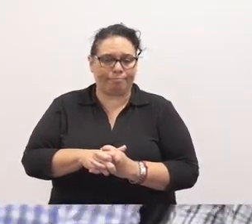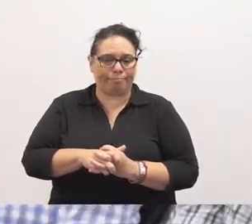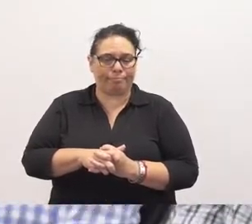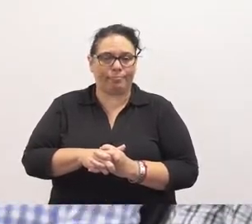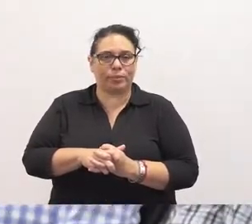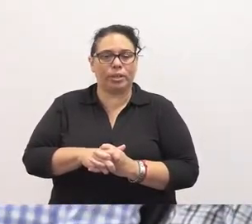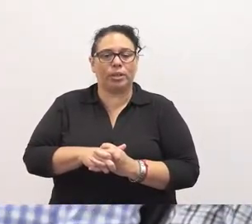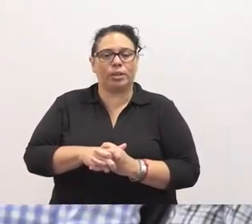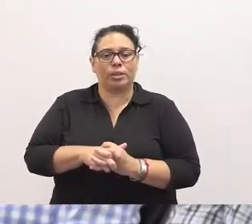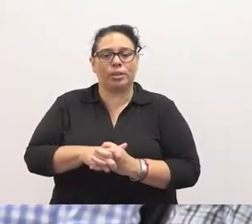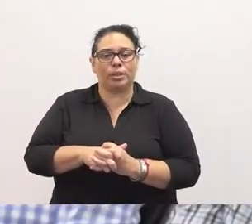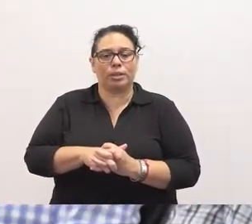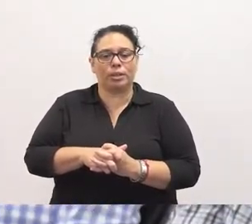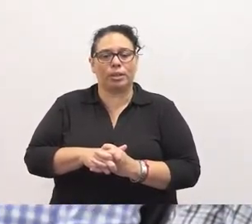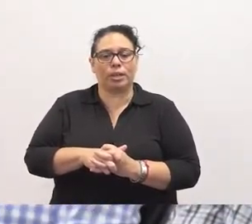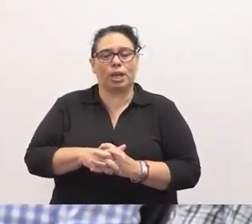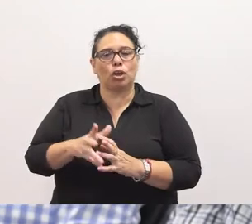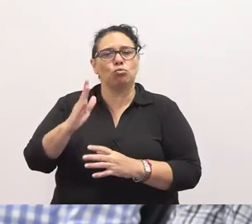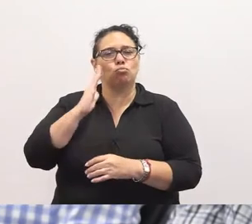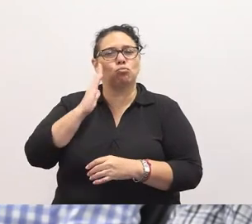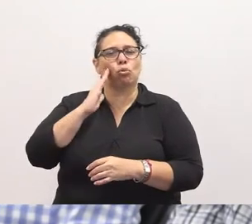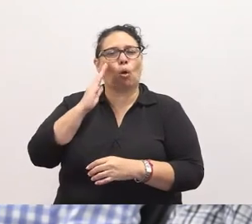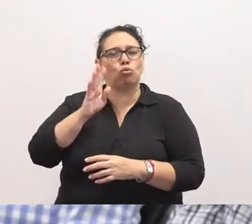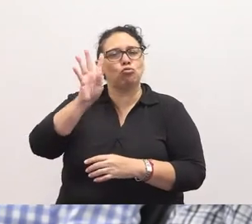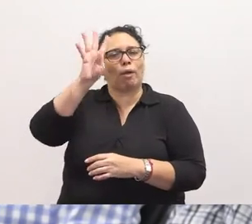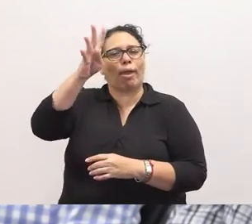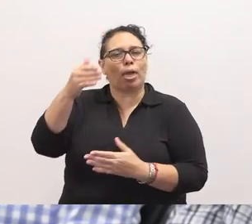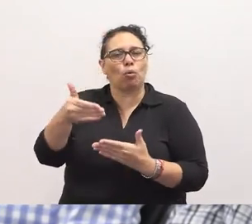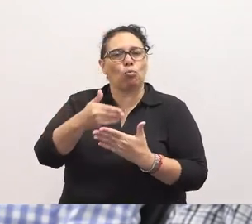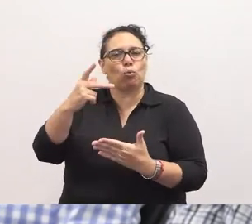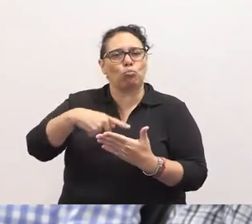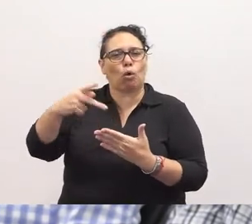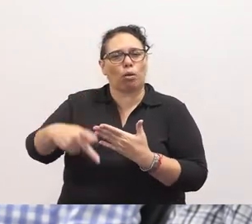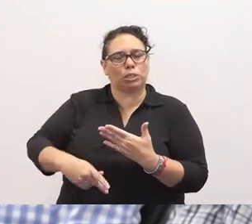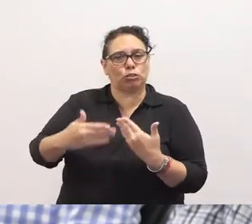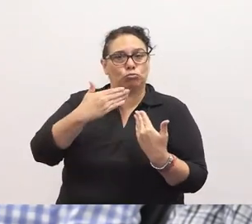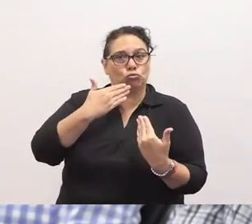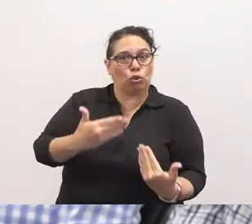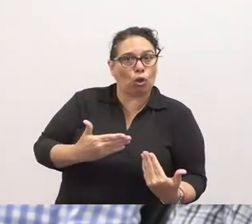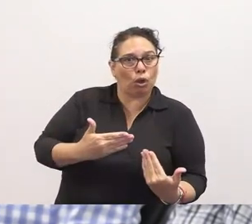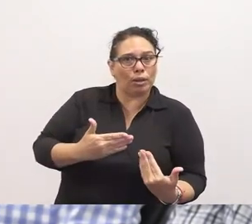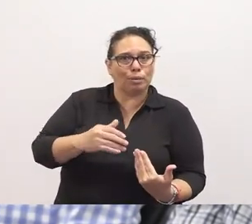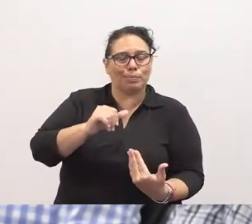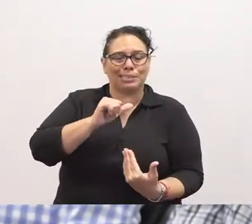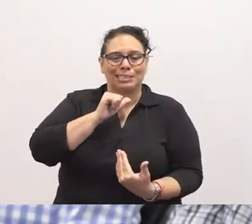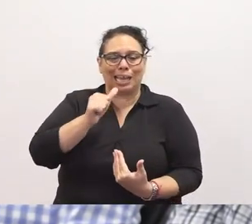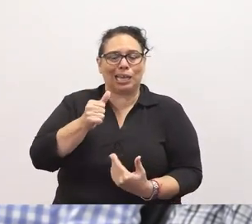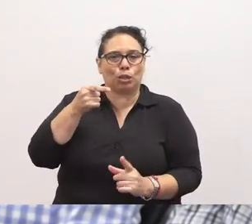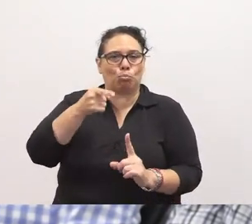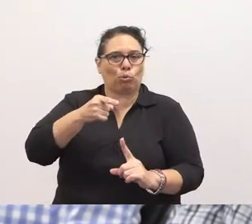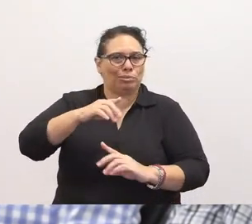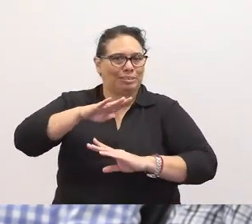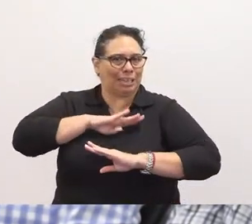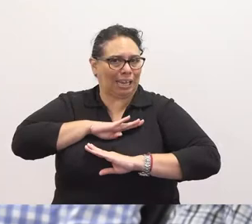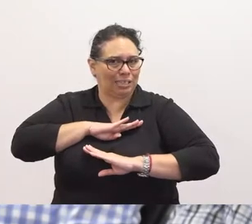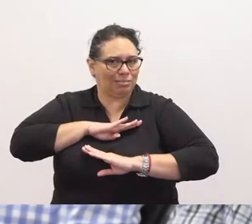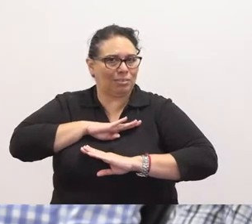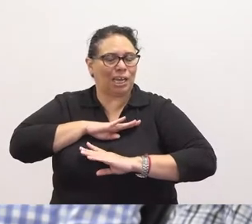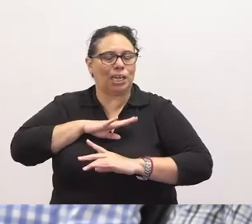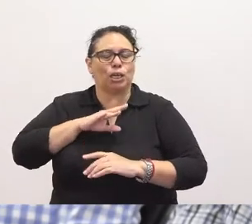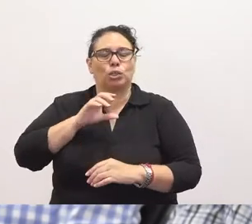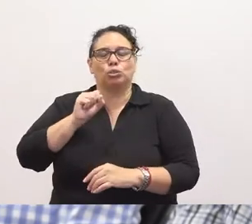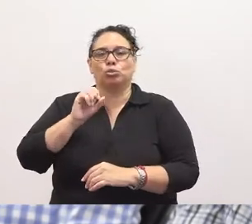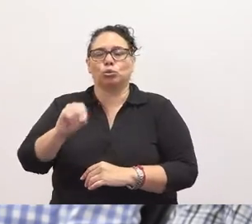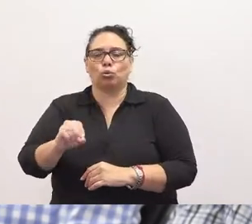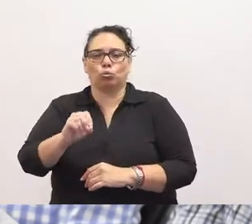We know when we create any program it is good, but it is not to the point that we are satisfied. So what